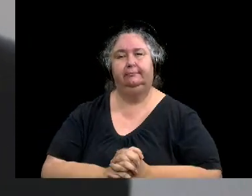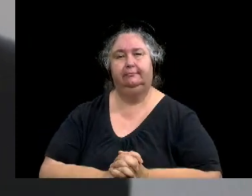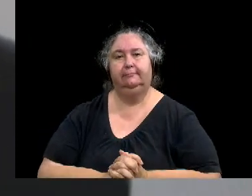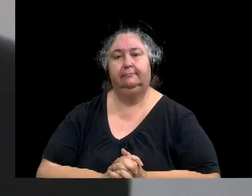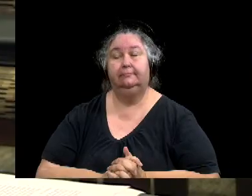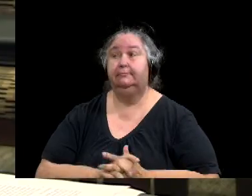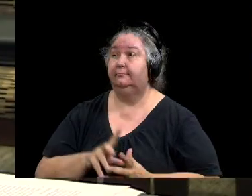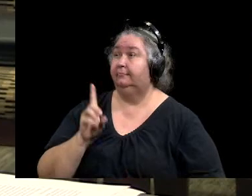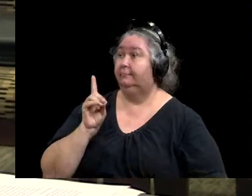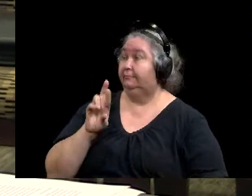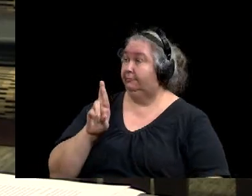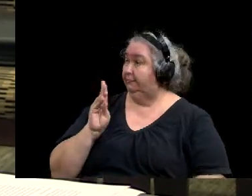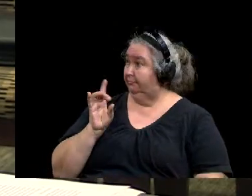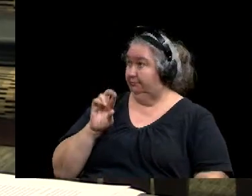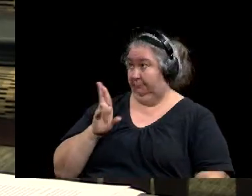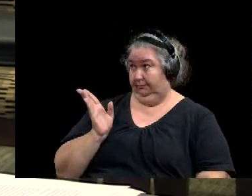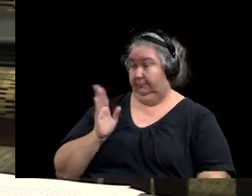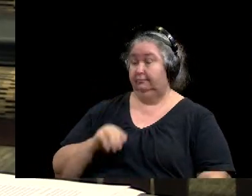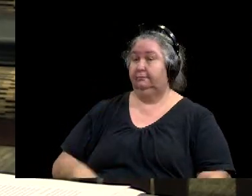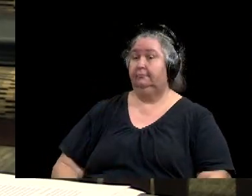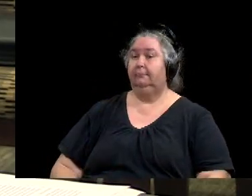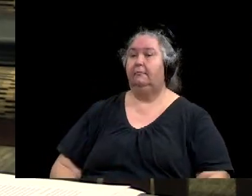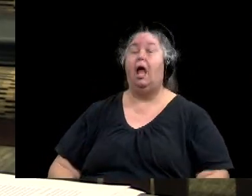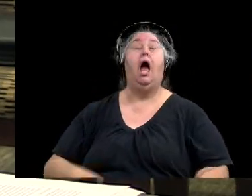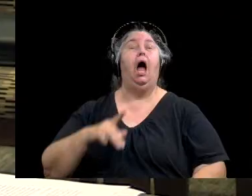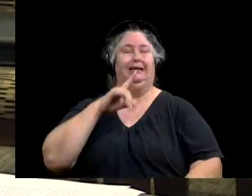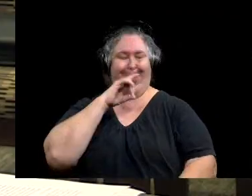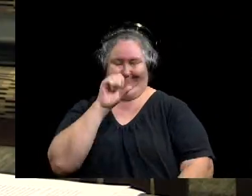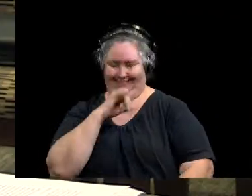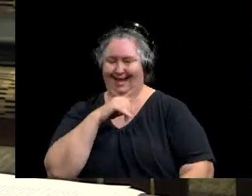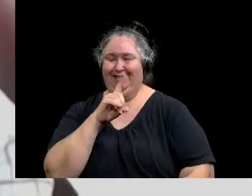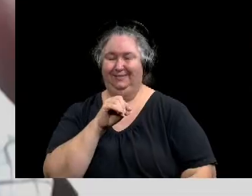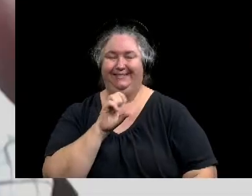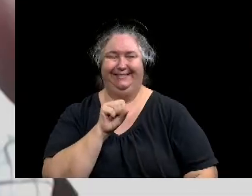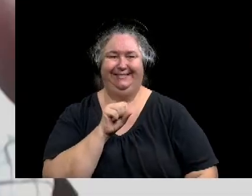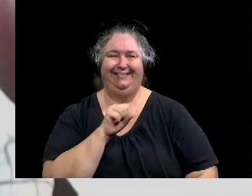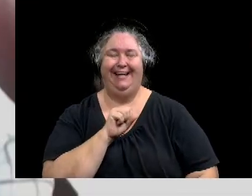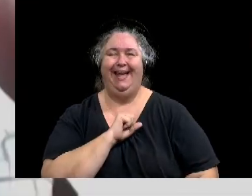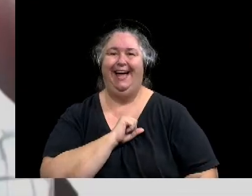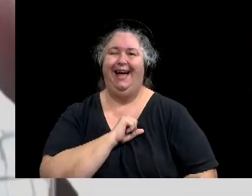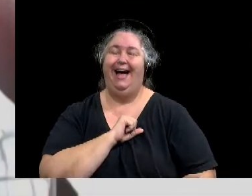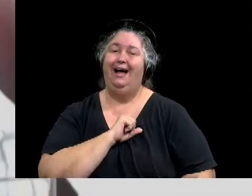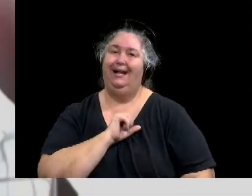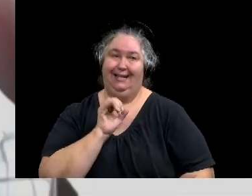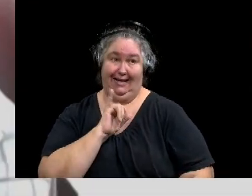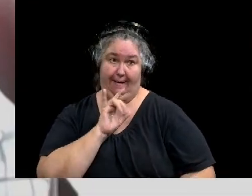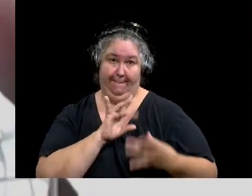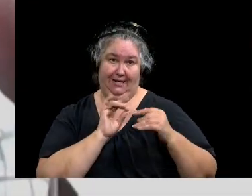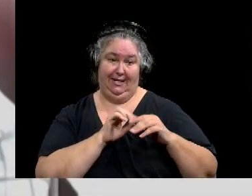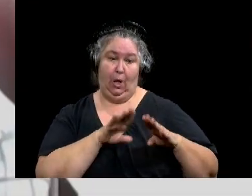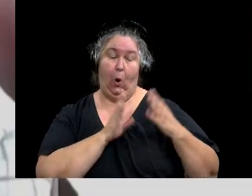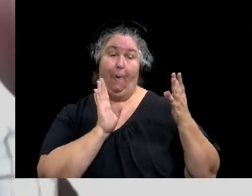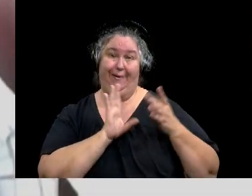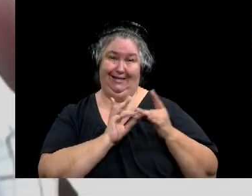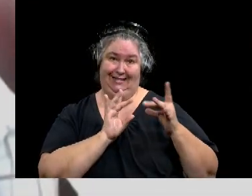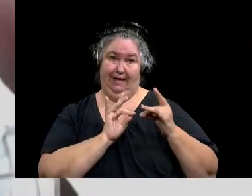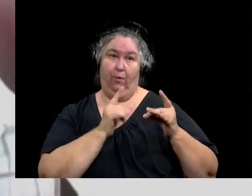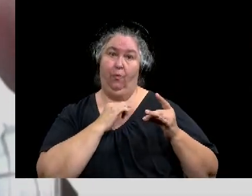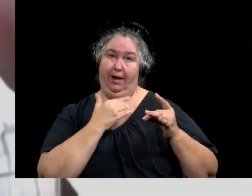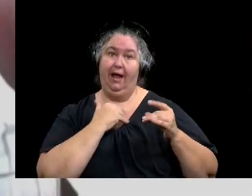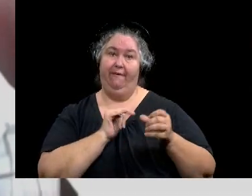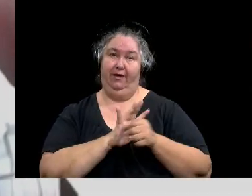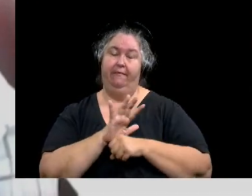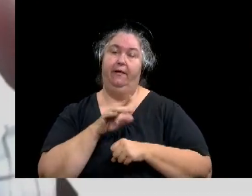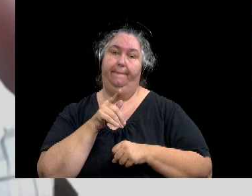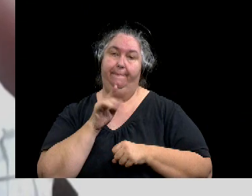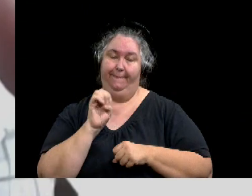Dr. Becker, do you have a response on those? On your PPE? I do. As I mentioned in my opening statement, we have adequate PPE